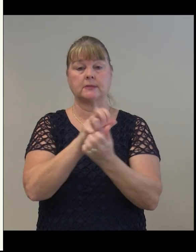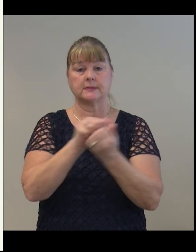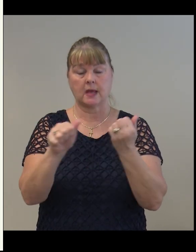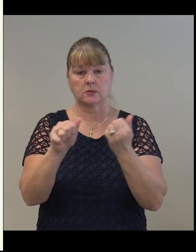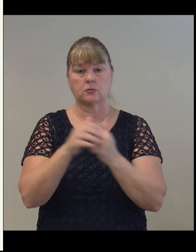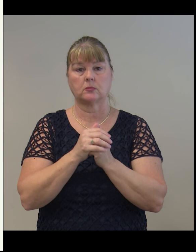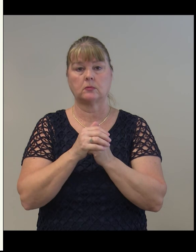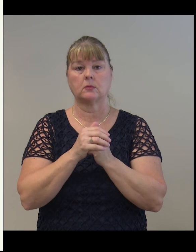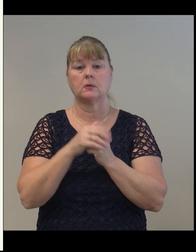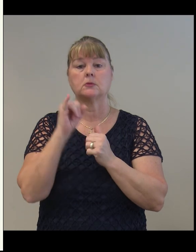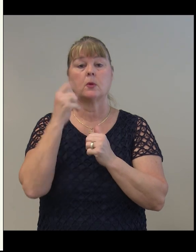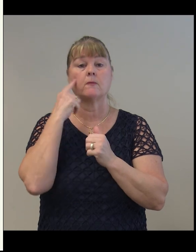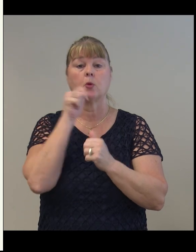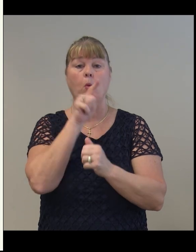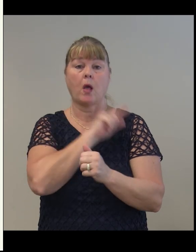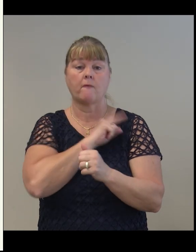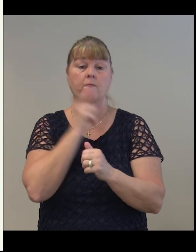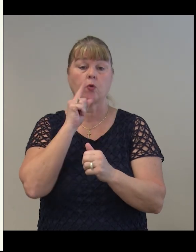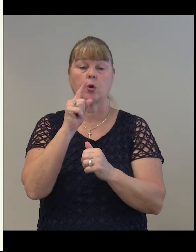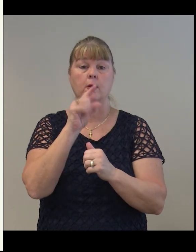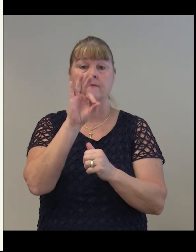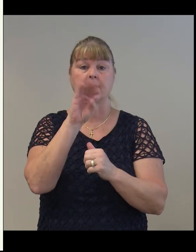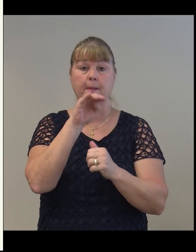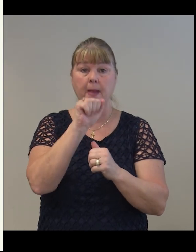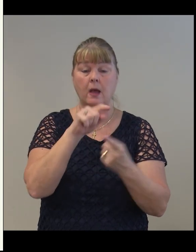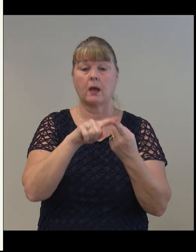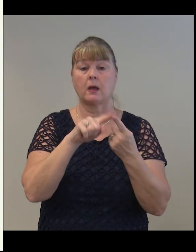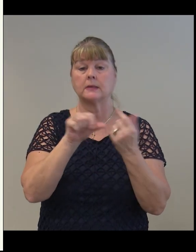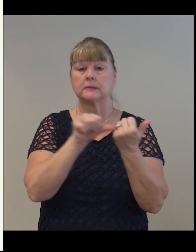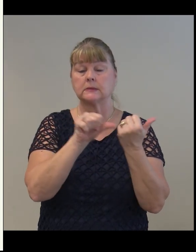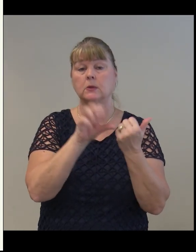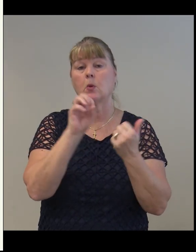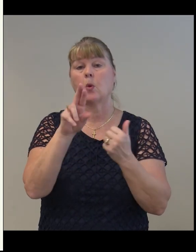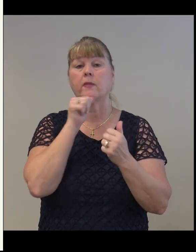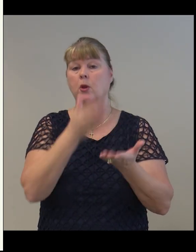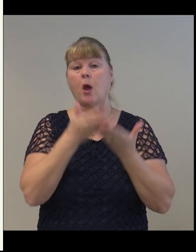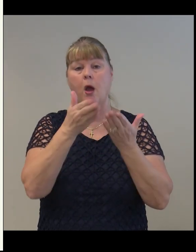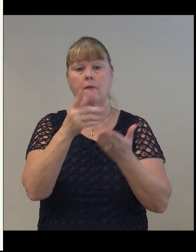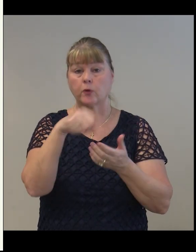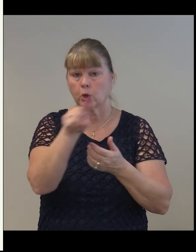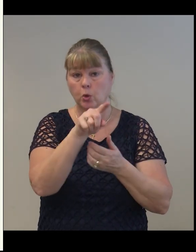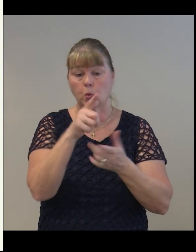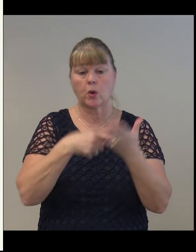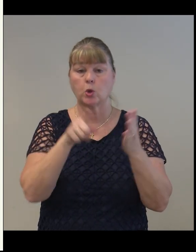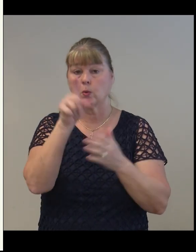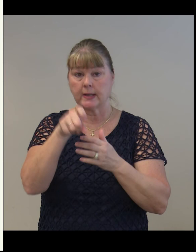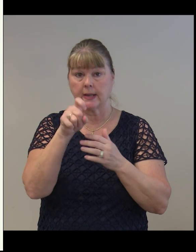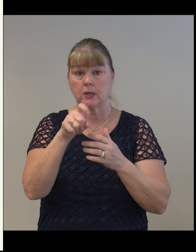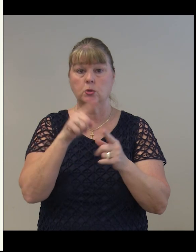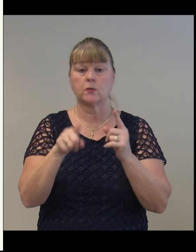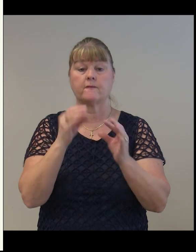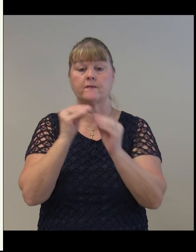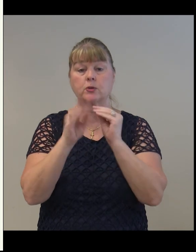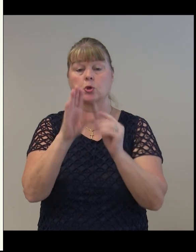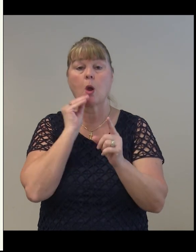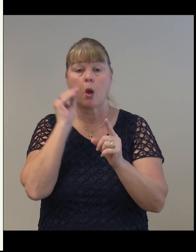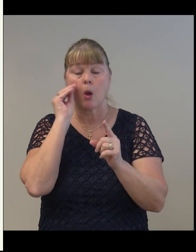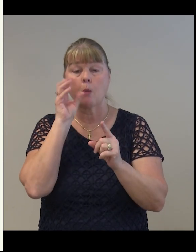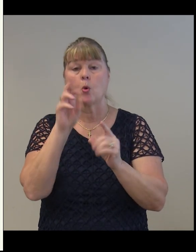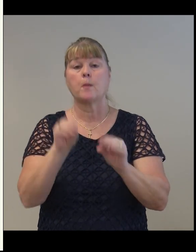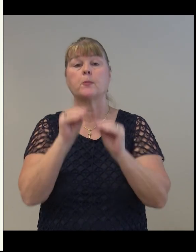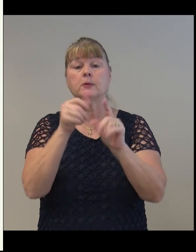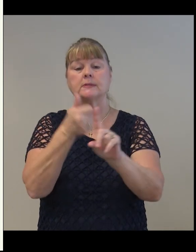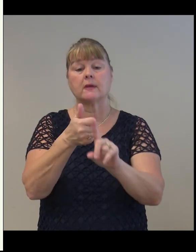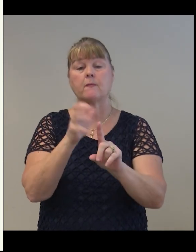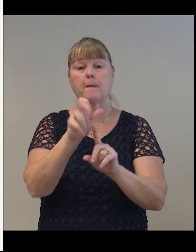after a disaster. So if we don't qualify for FEMA assistance, or FEMA assistance doesn't offer you what you need to really fix your